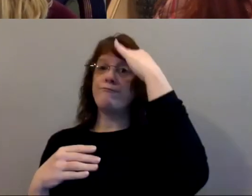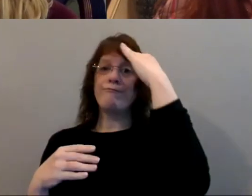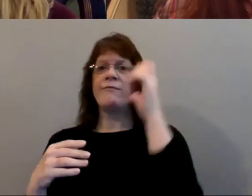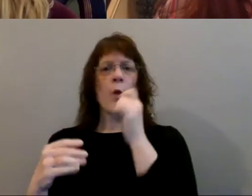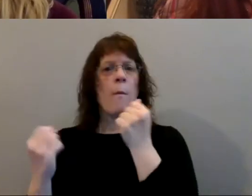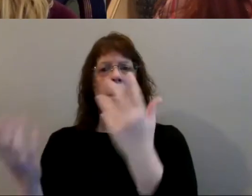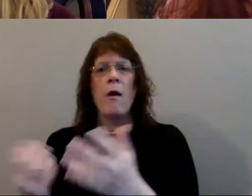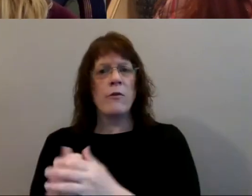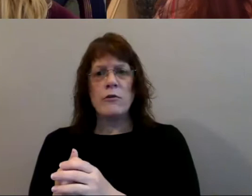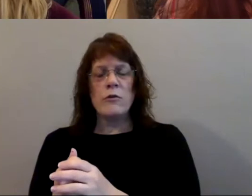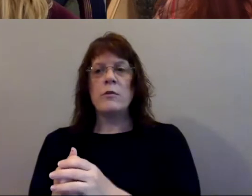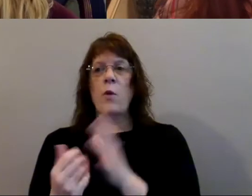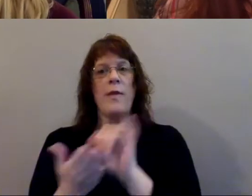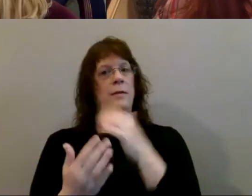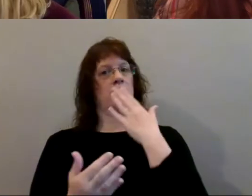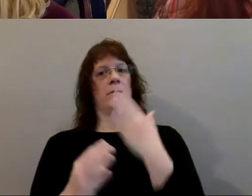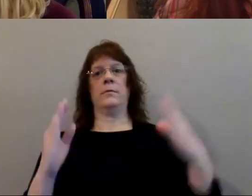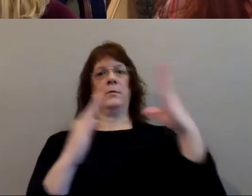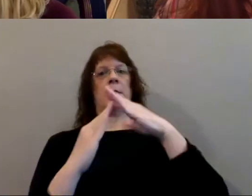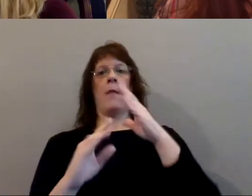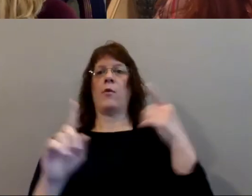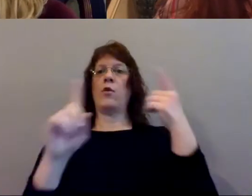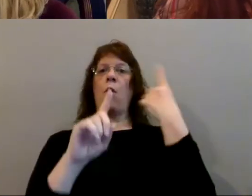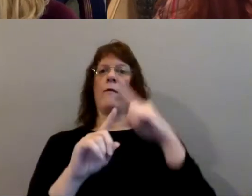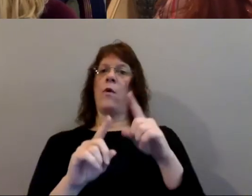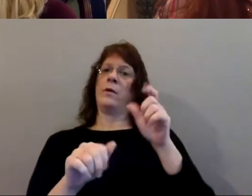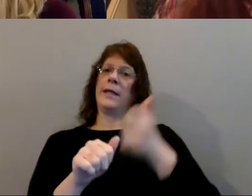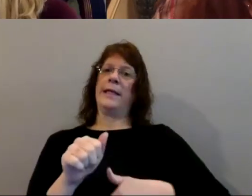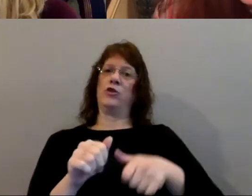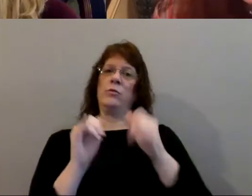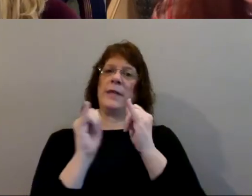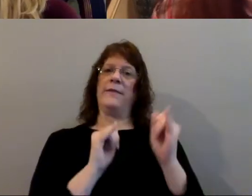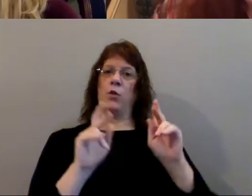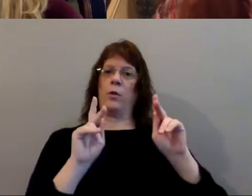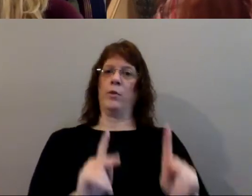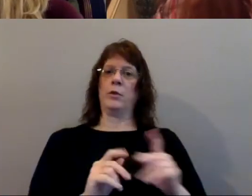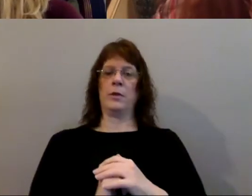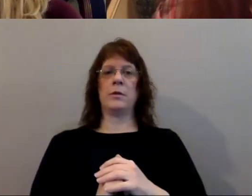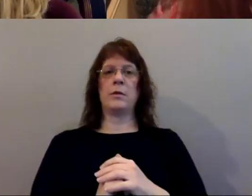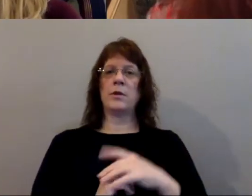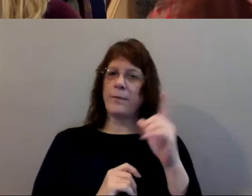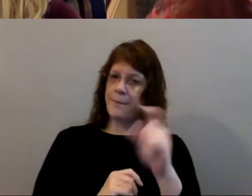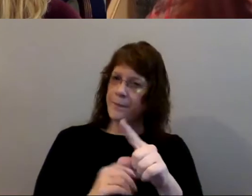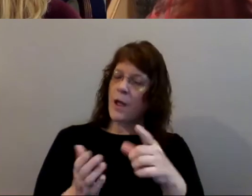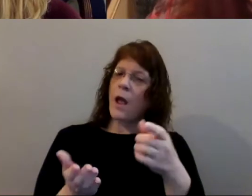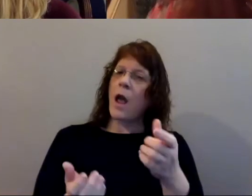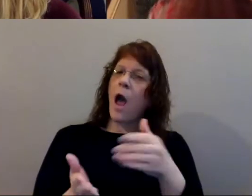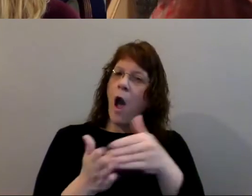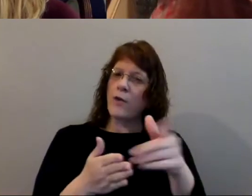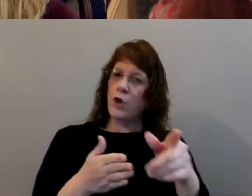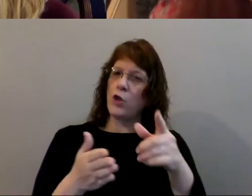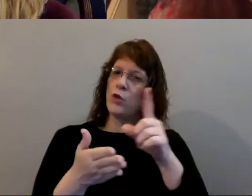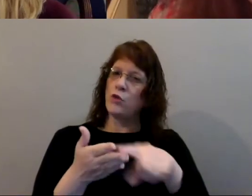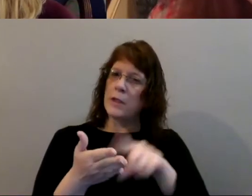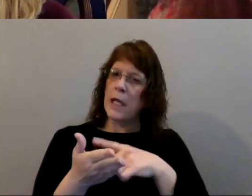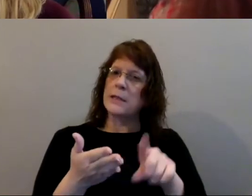think, the ultimate goal from what individuals can do. So a lot of times you have criticisms of individual action only being